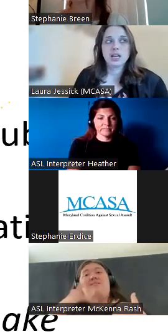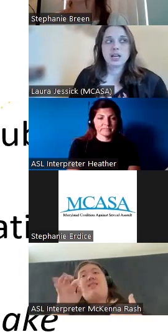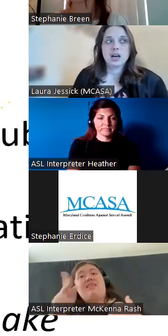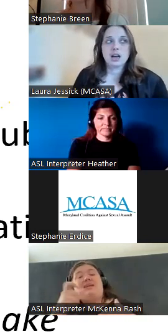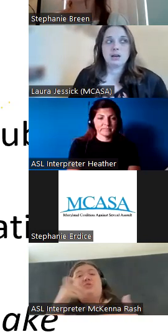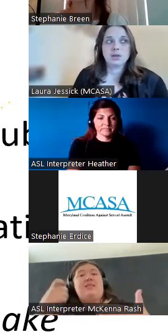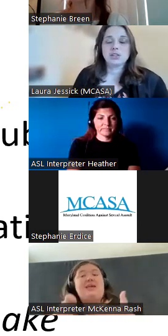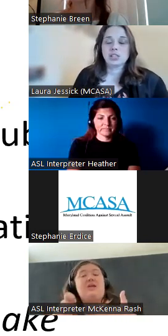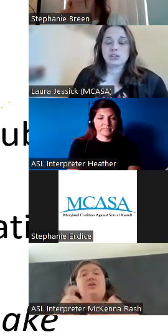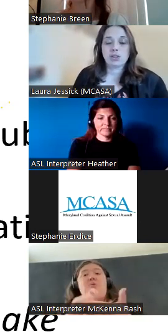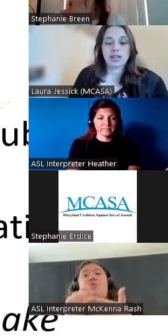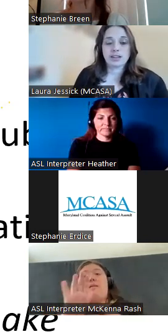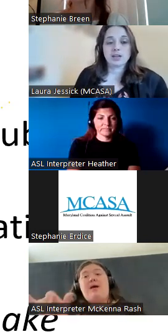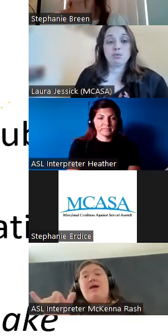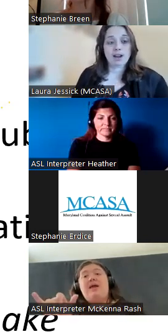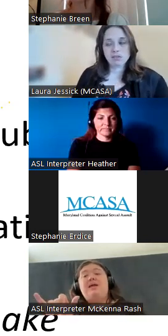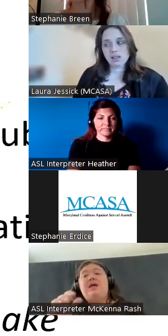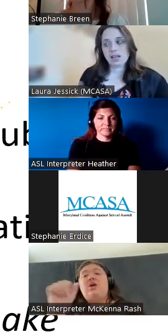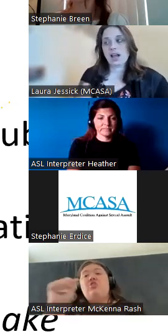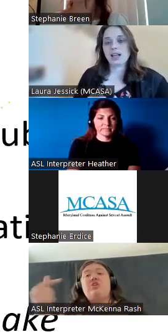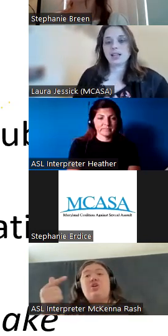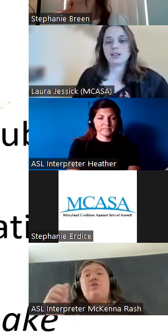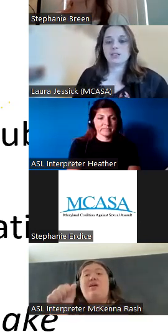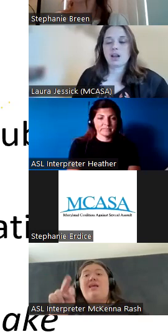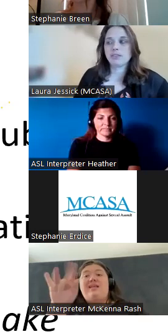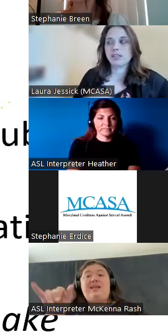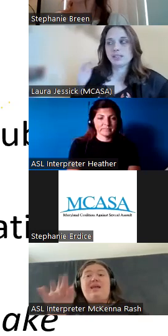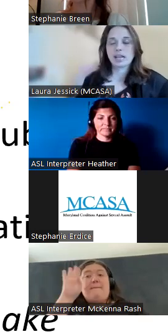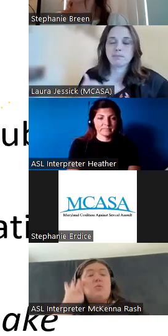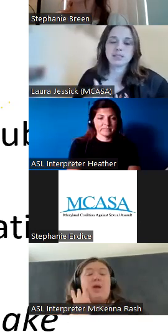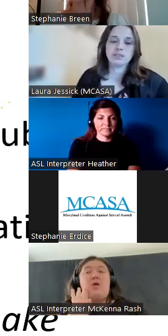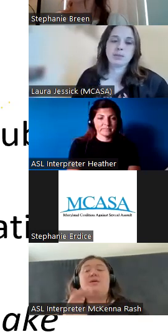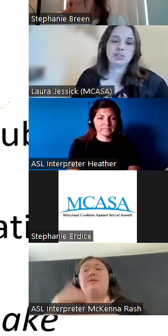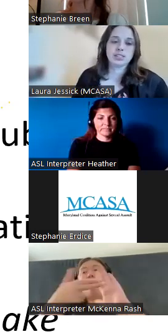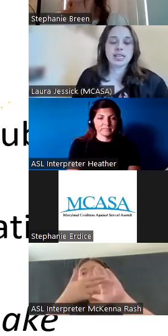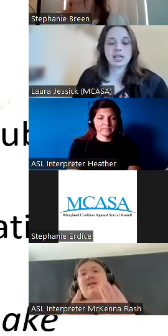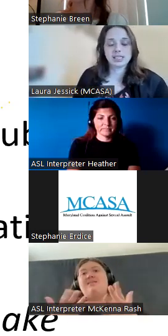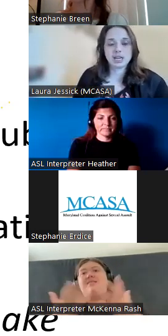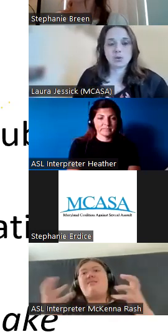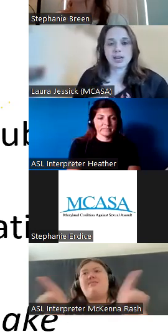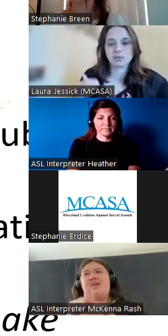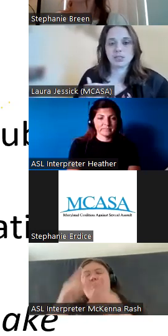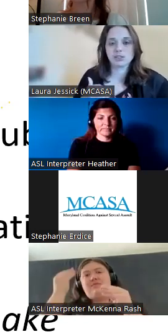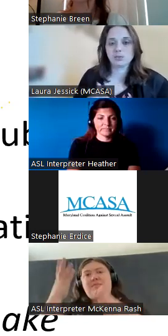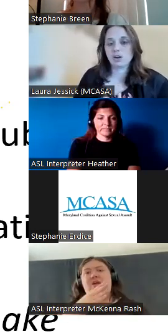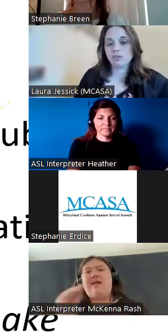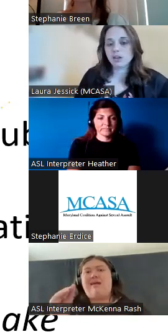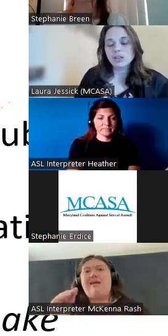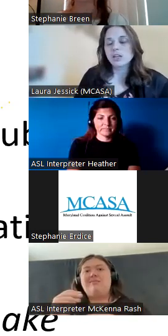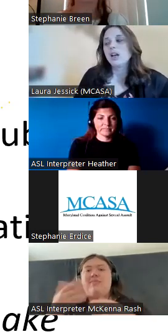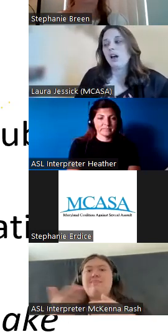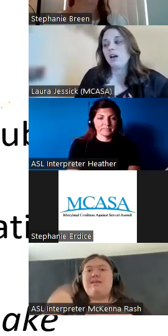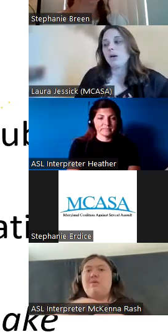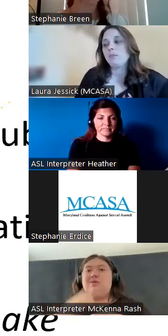by Attorney General Anthony Brown that highlights a lot of the same misinformation and takeaways that we just went